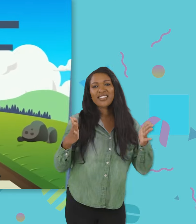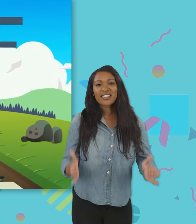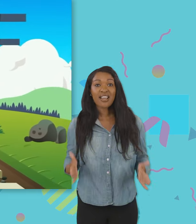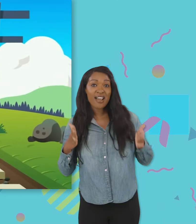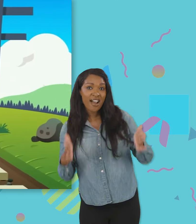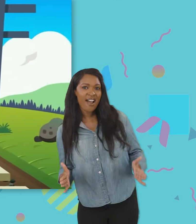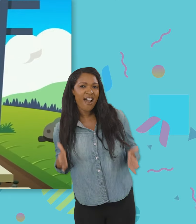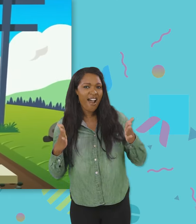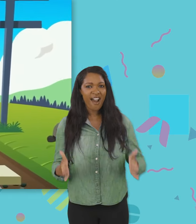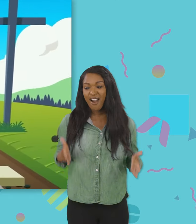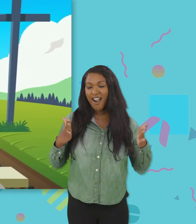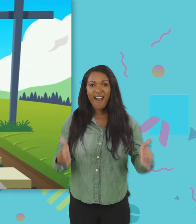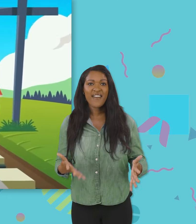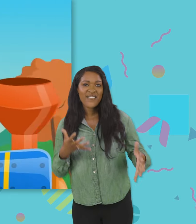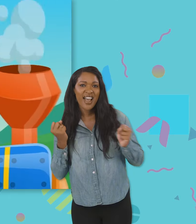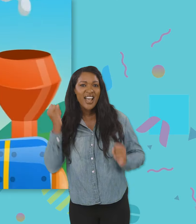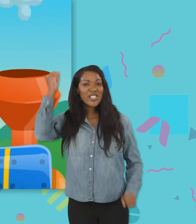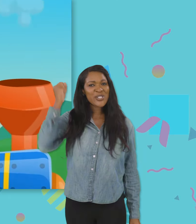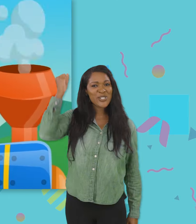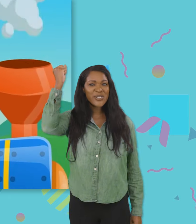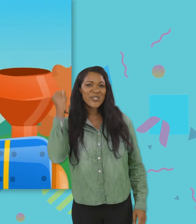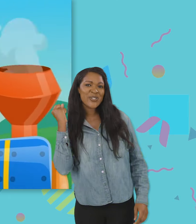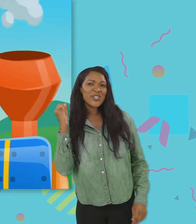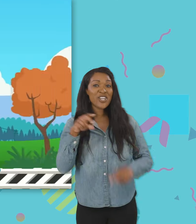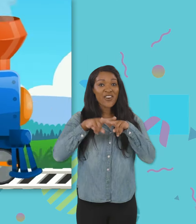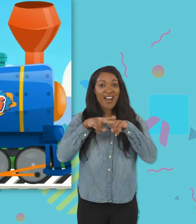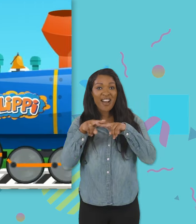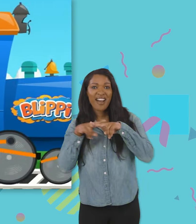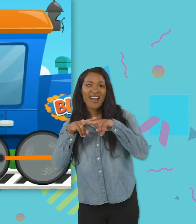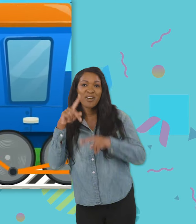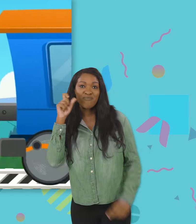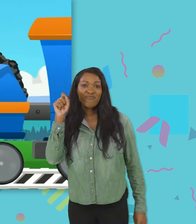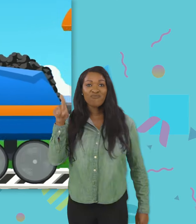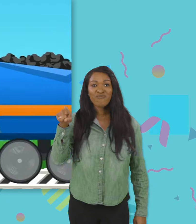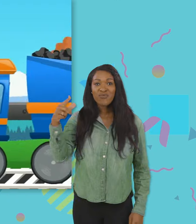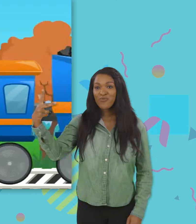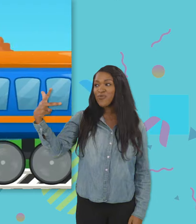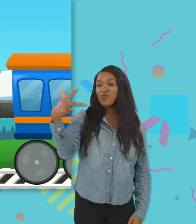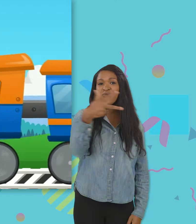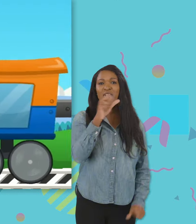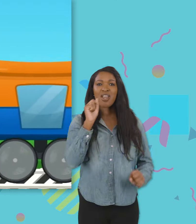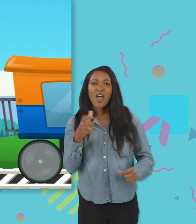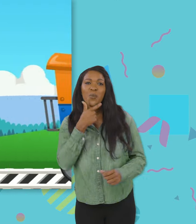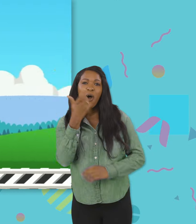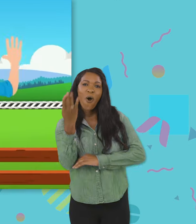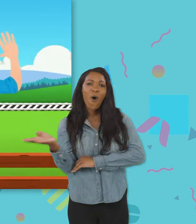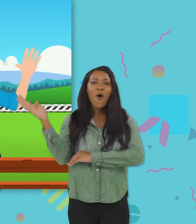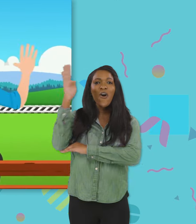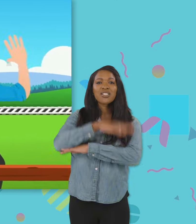the tracks, gonna get there fast. Choo-choo, here comes a train. I could spend all